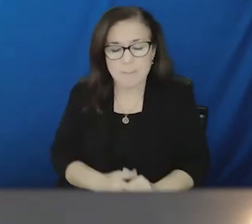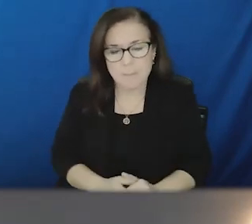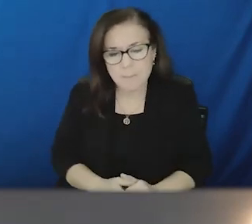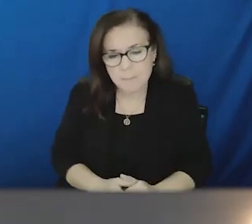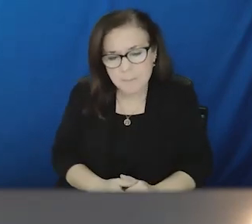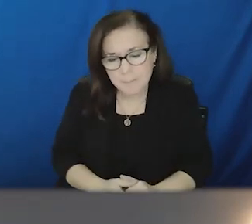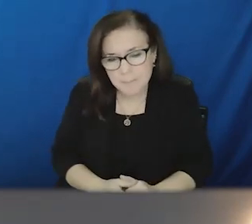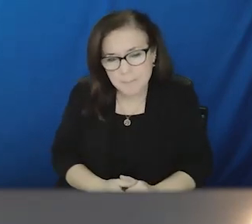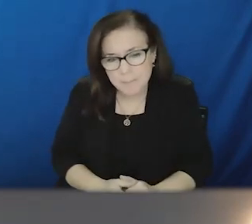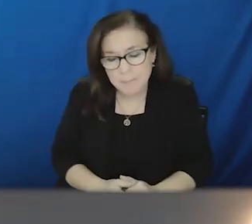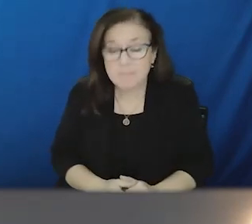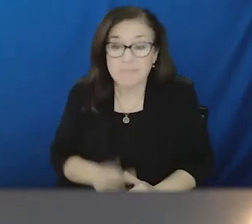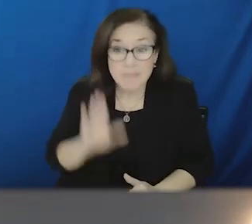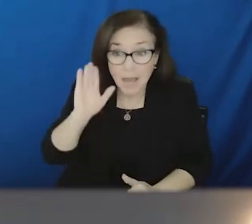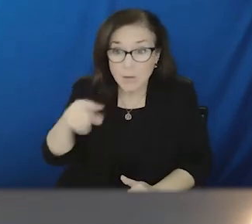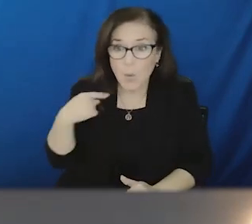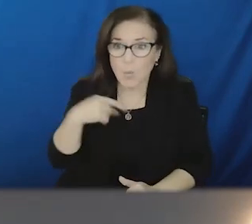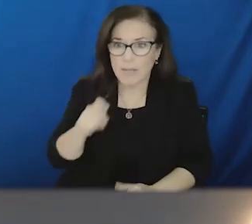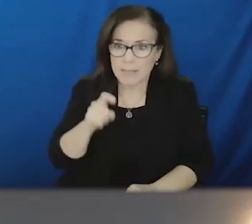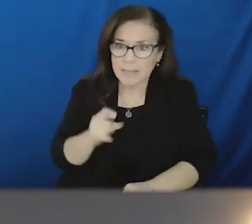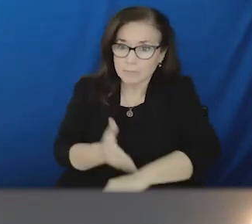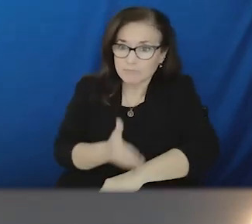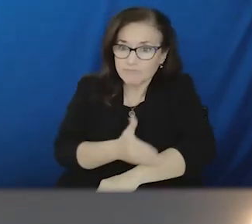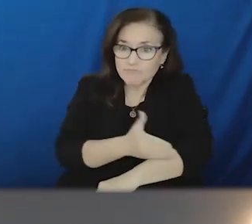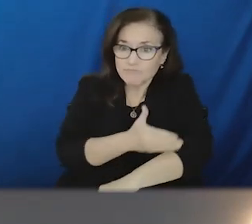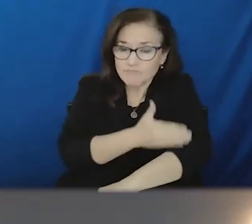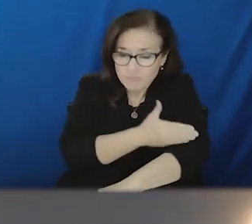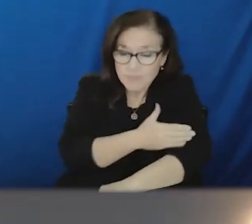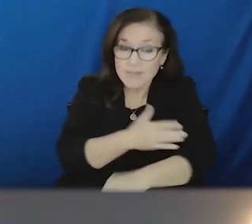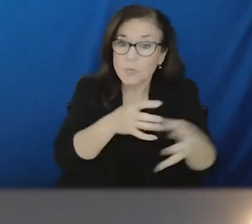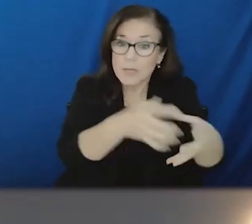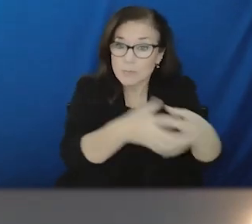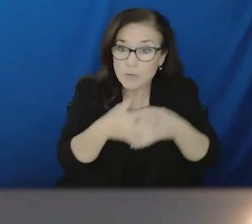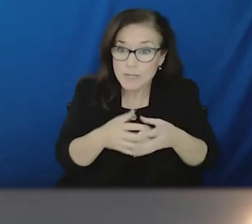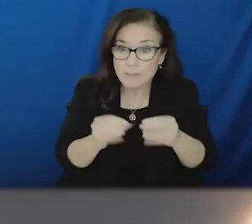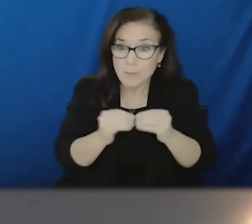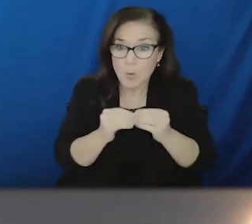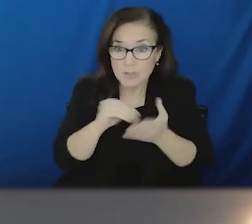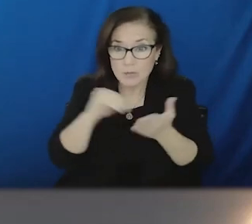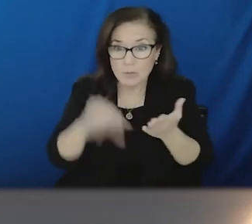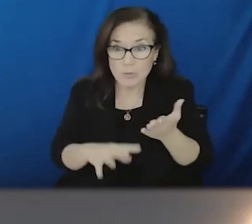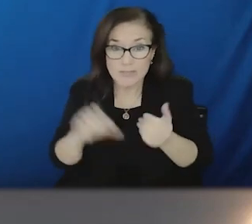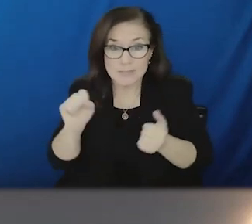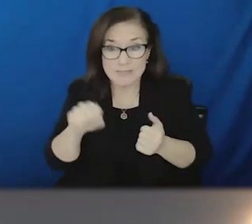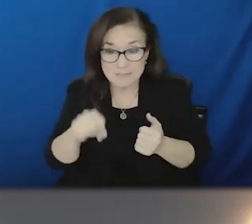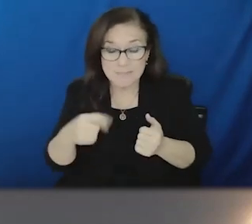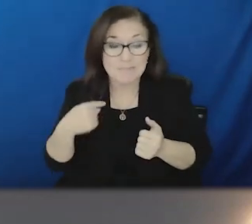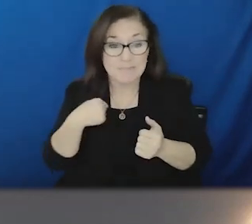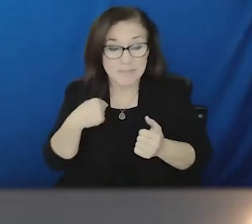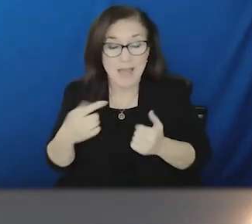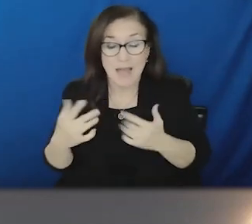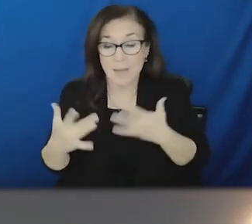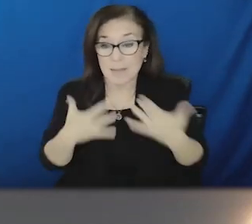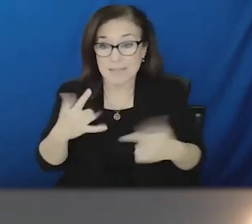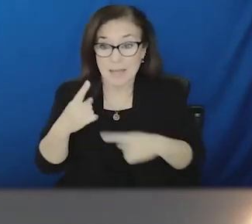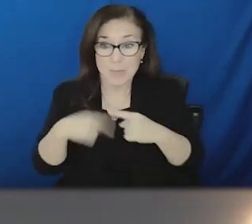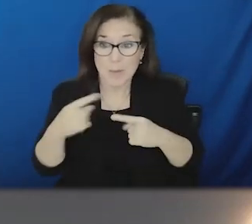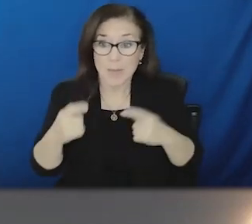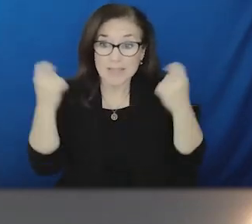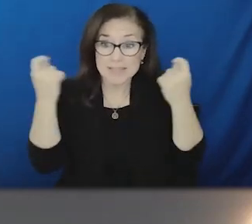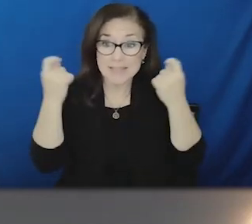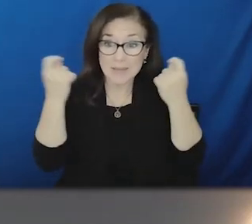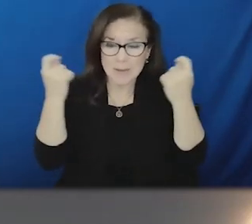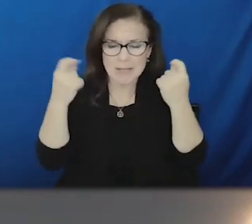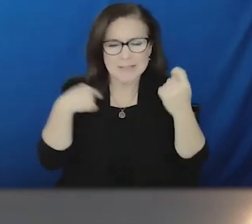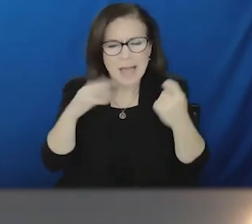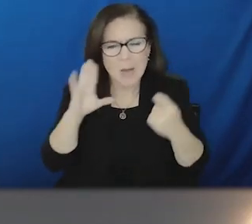progress on that, more availability to more students, and I'm excited about the ELAC celebration. I'll miss the food and the dancing this